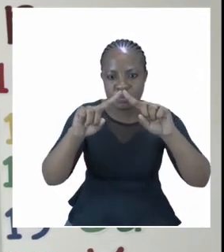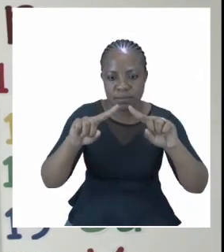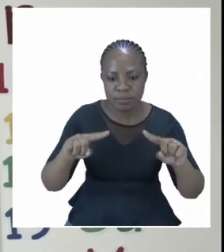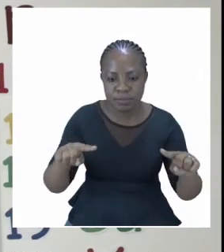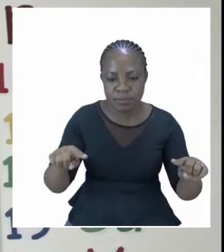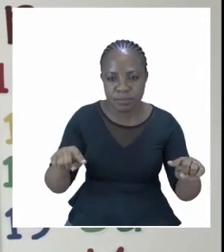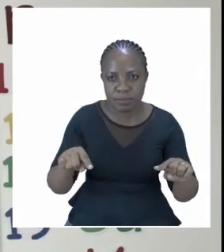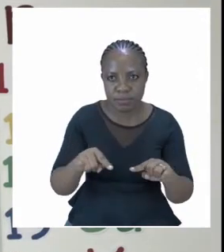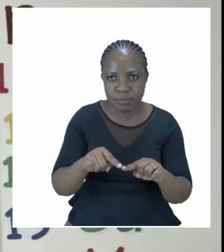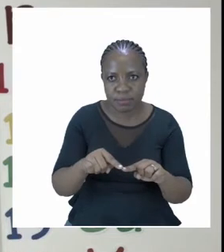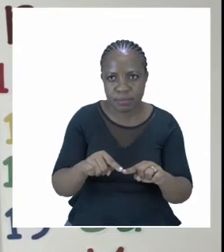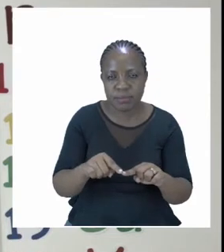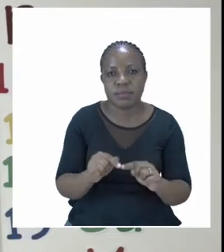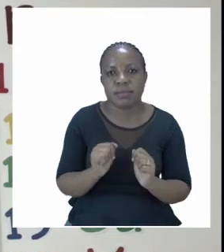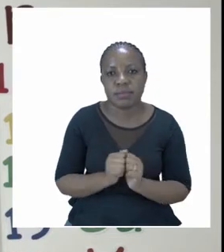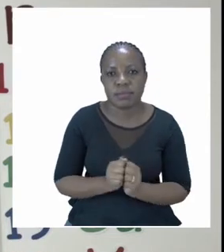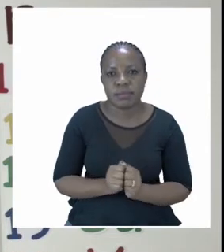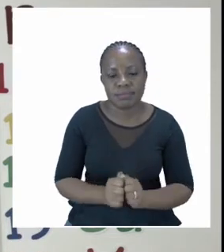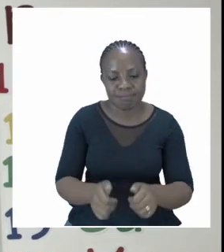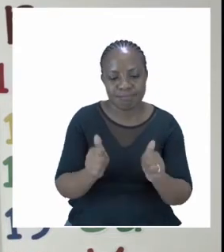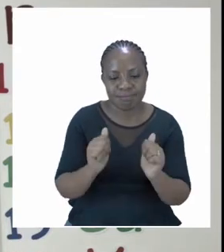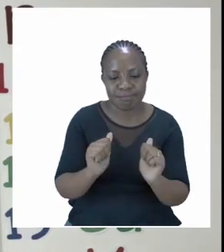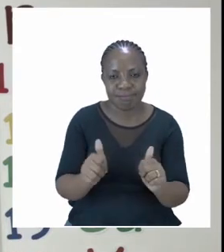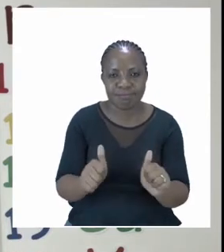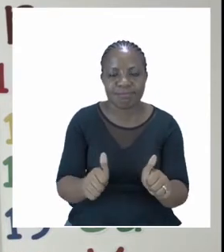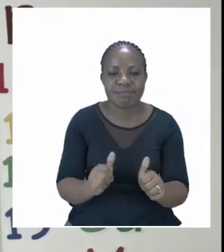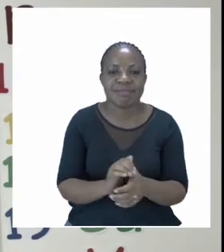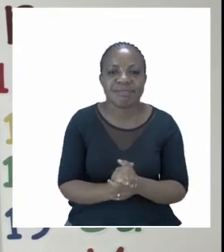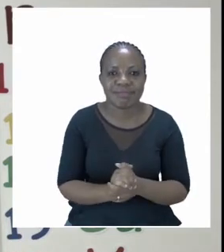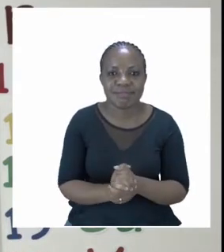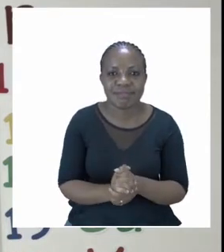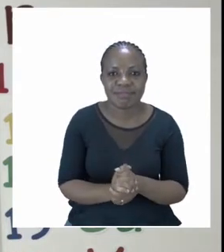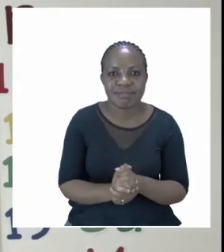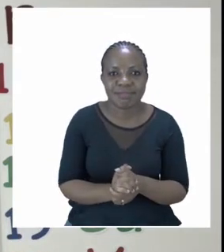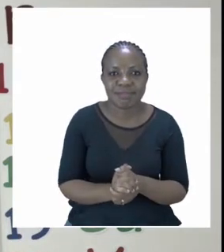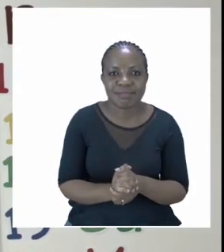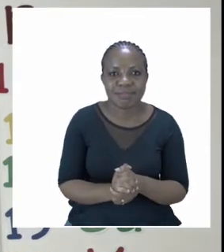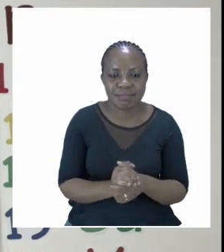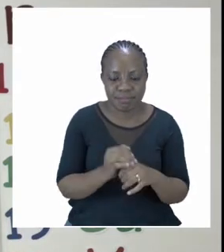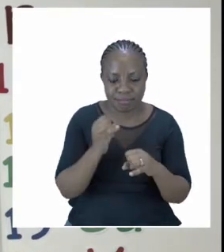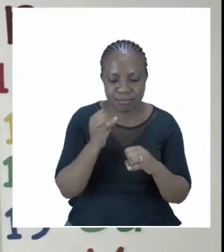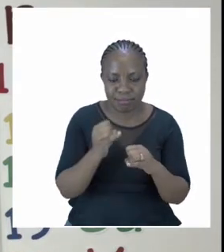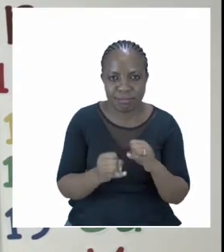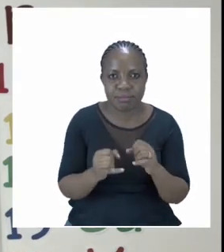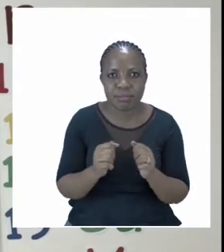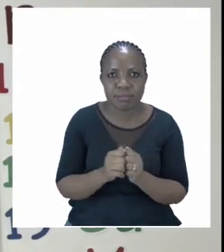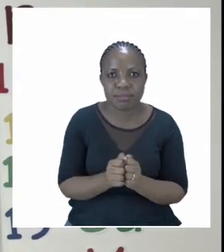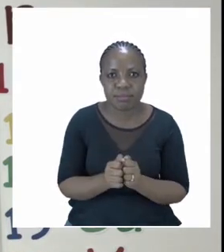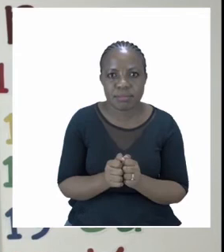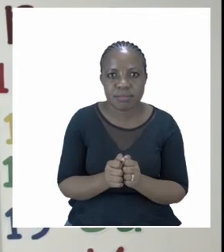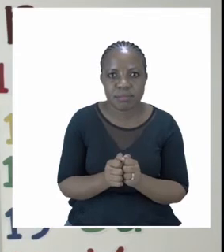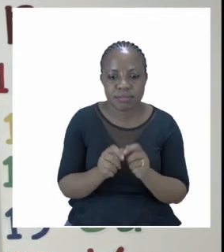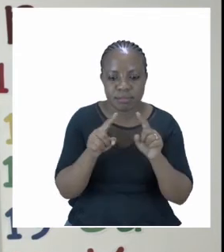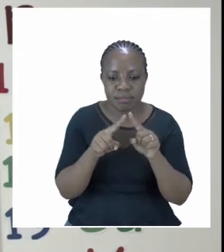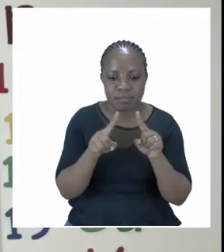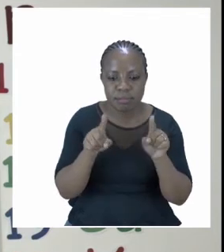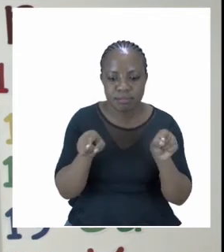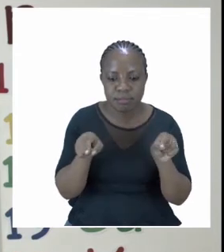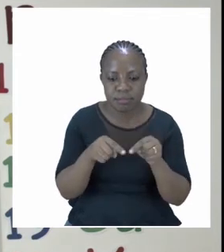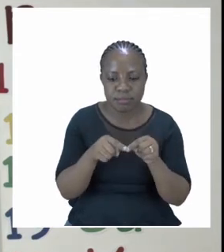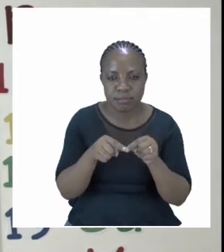Triangle. Very good. Then the last shape that we have is